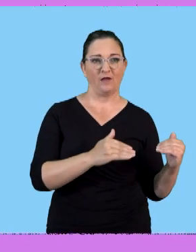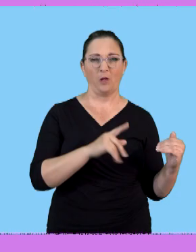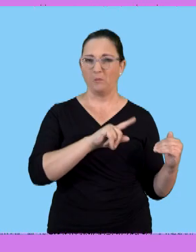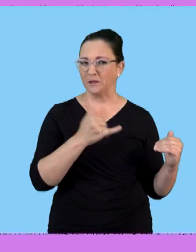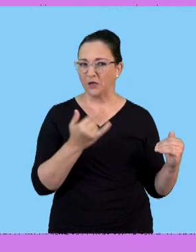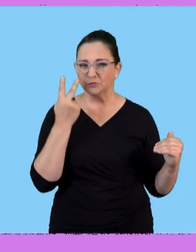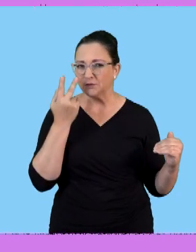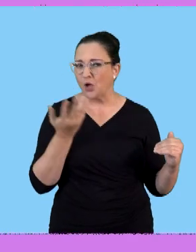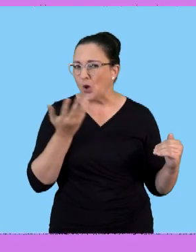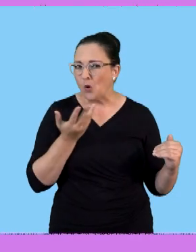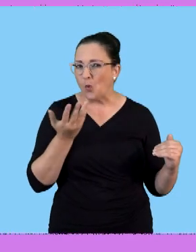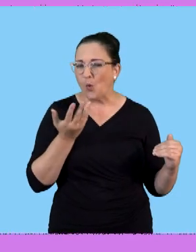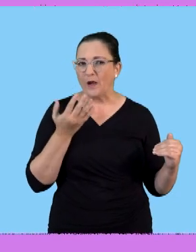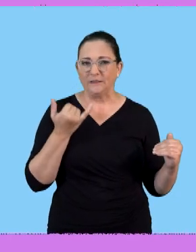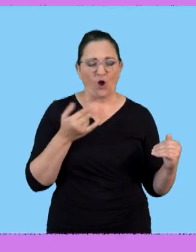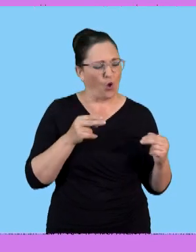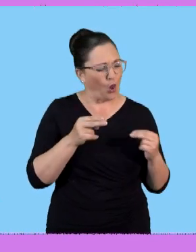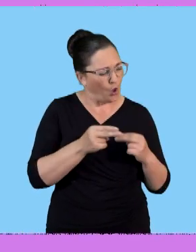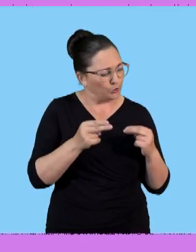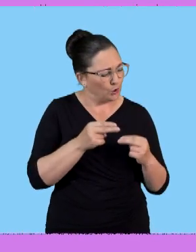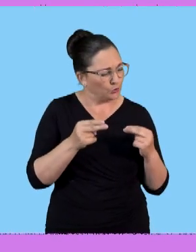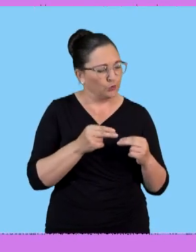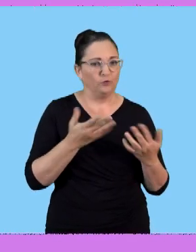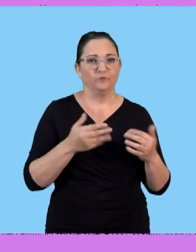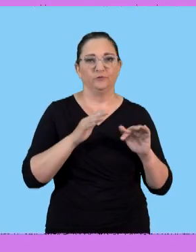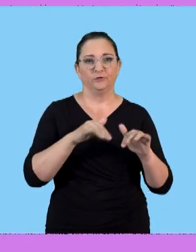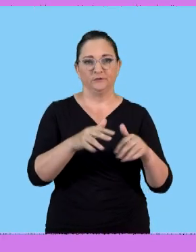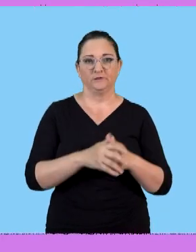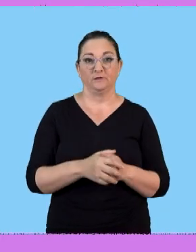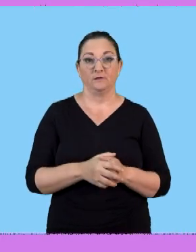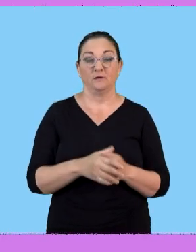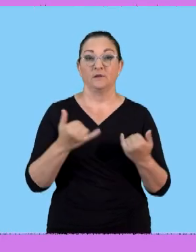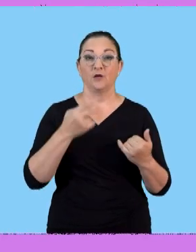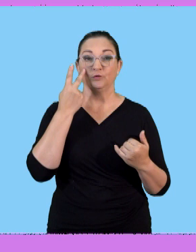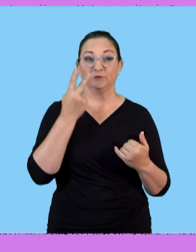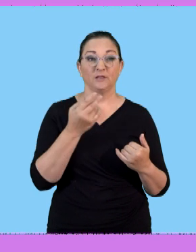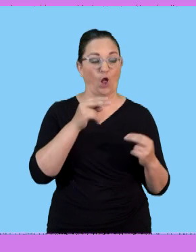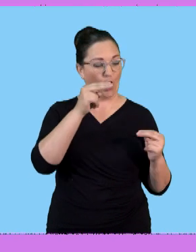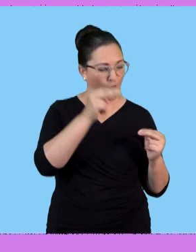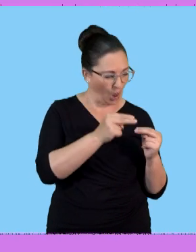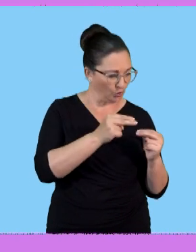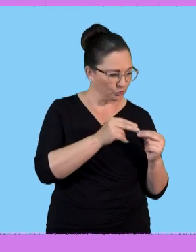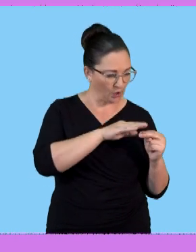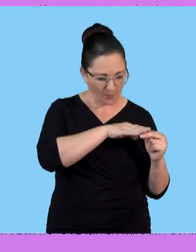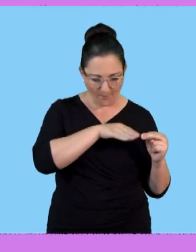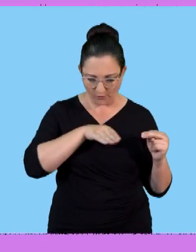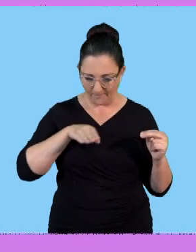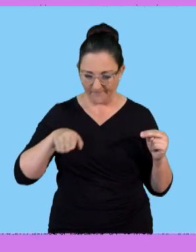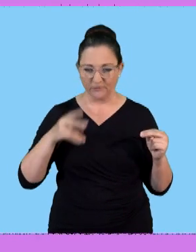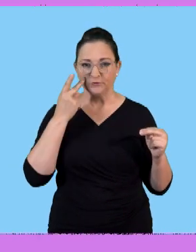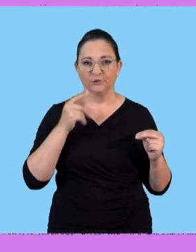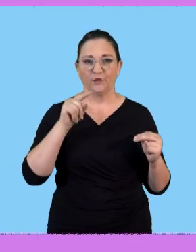what point in this race do the cyclists ride very close to the sea? So we must find the closest point at the bottom,